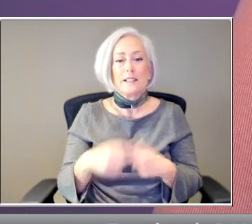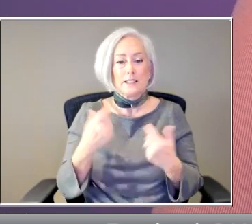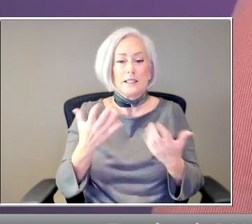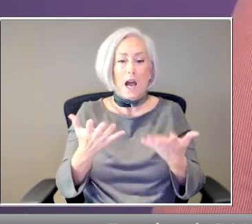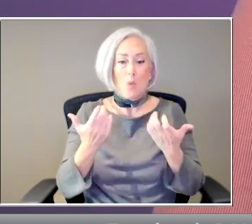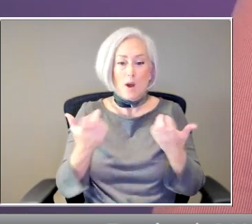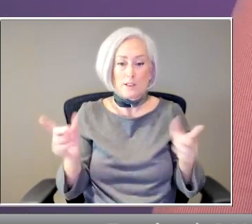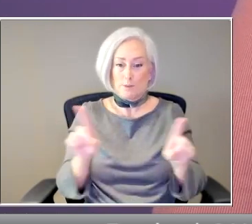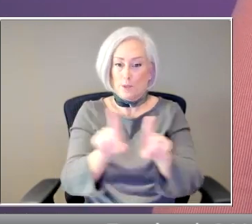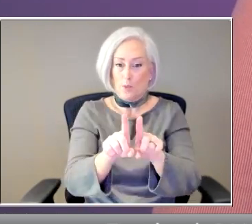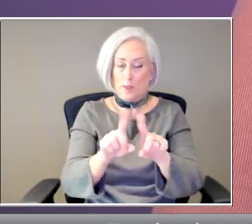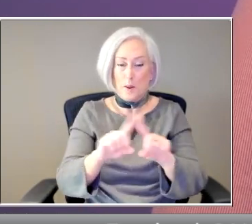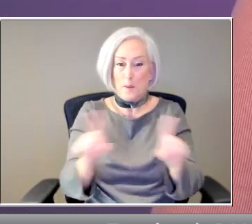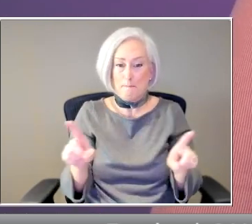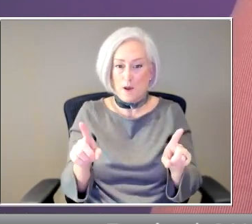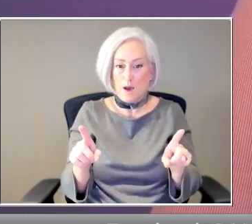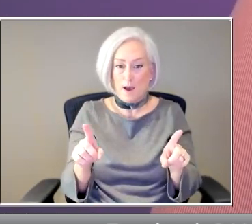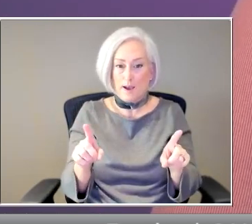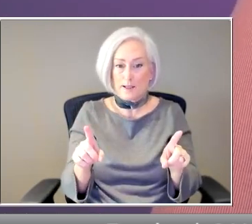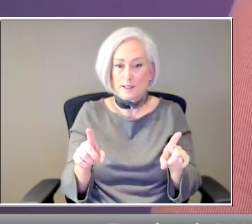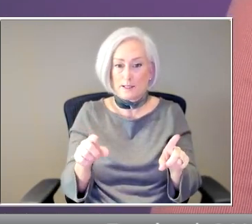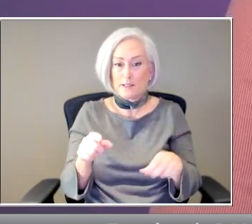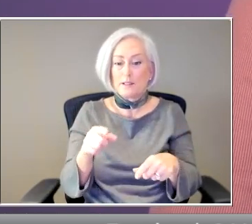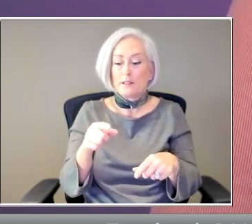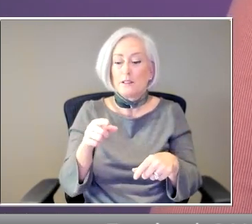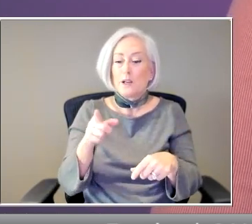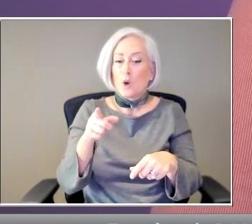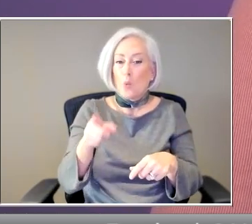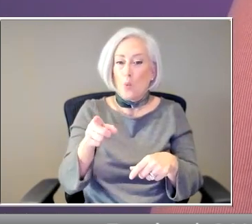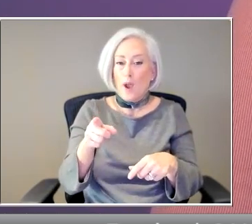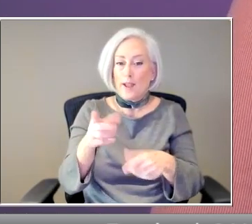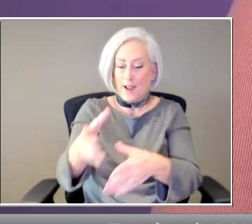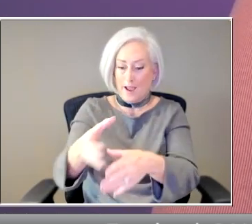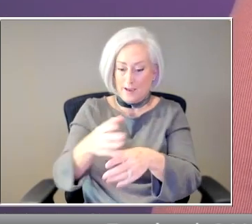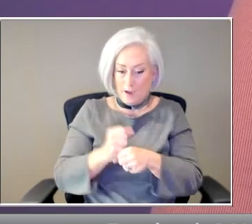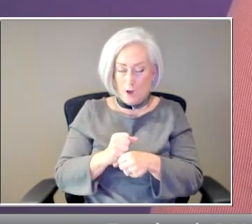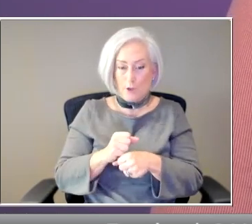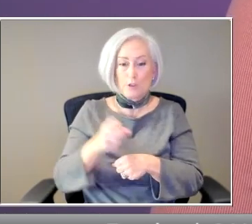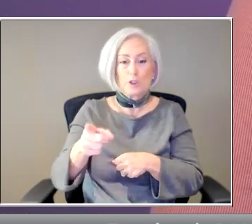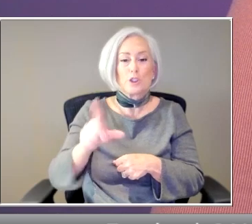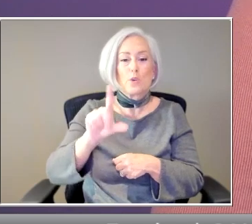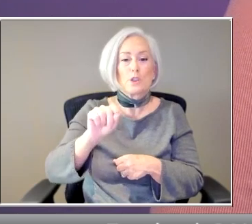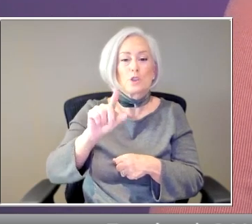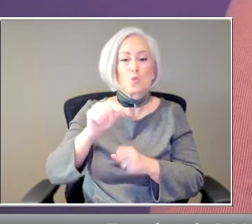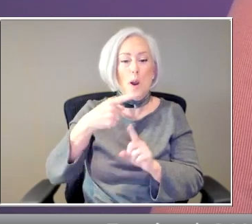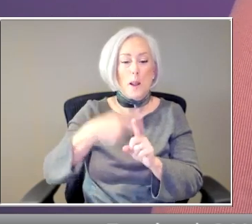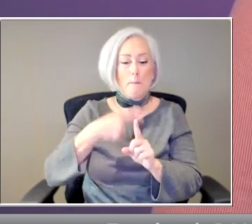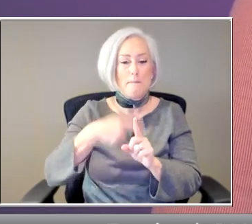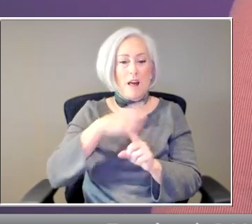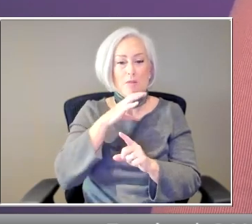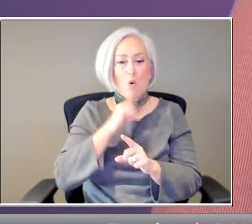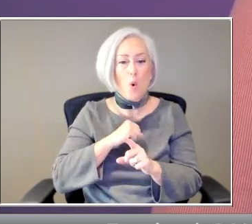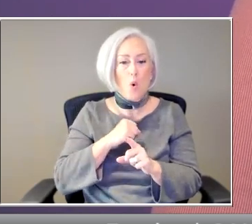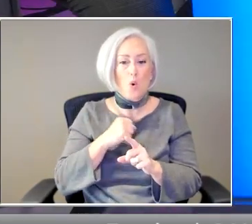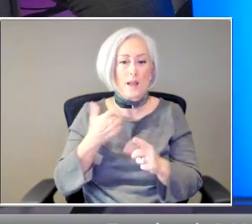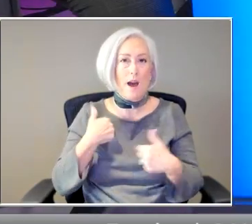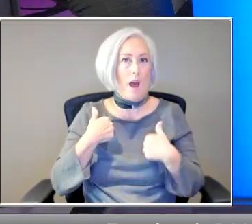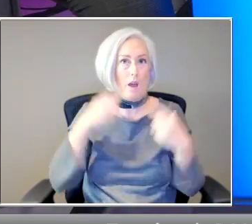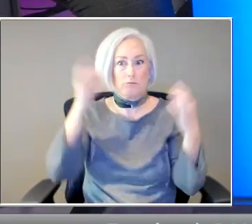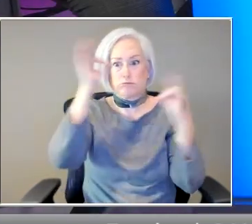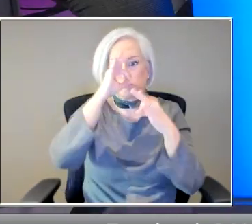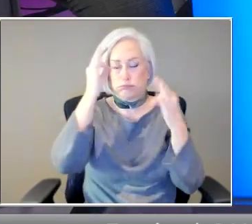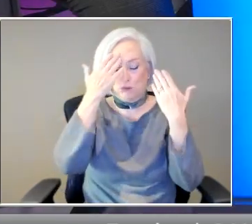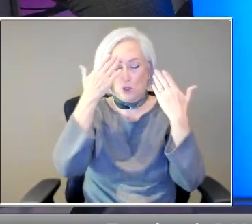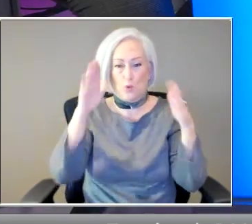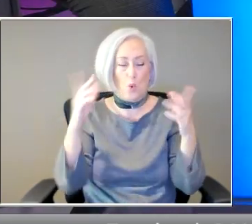You know, when I got her initially, she was 20 months old, Oh my gosh. and I had no clue what to do. Was it just like nail